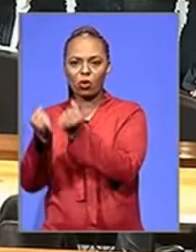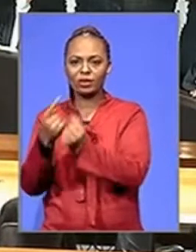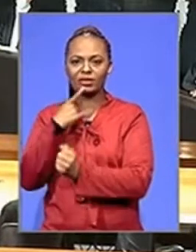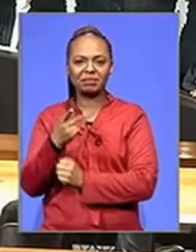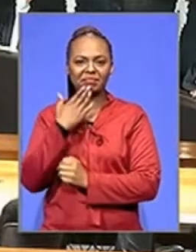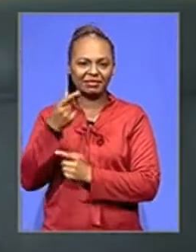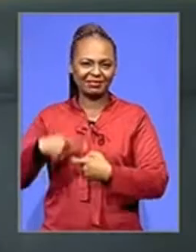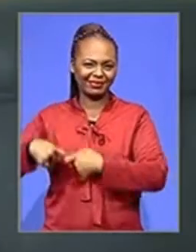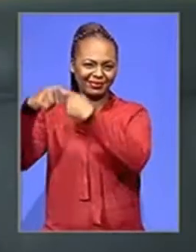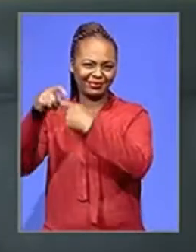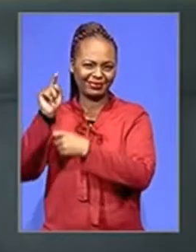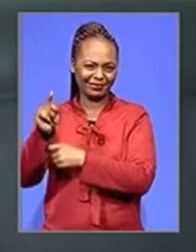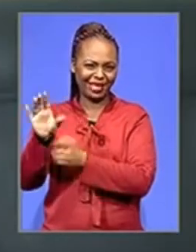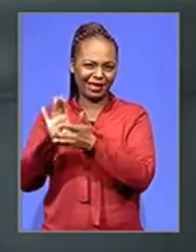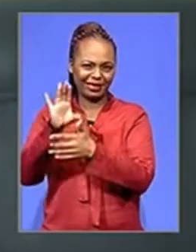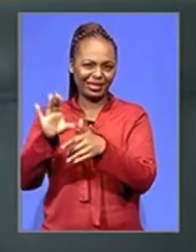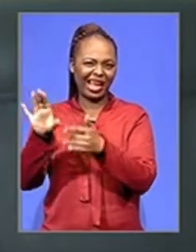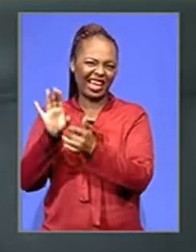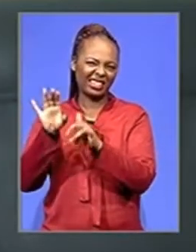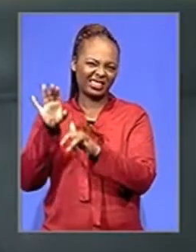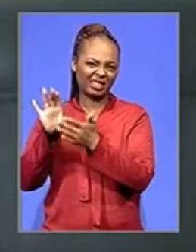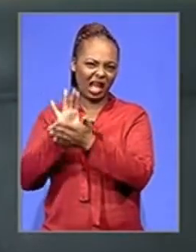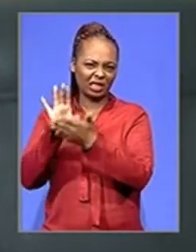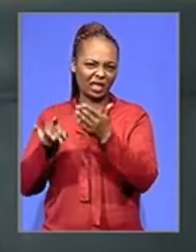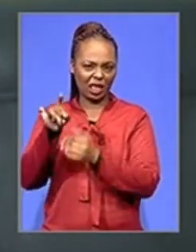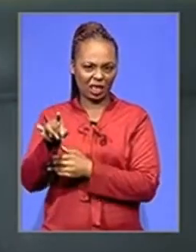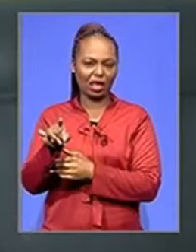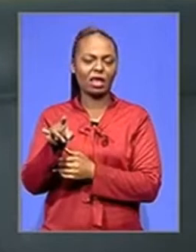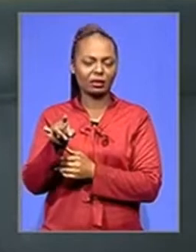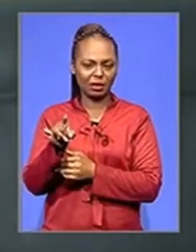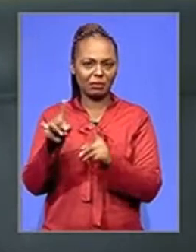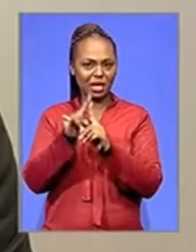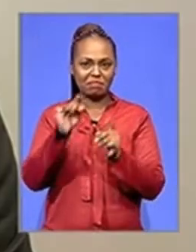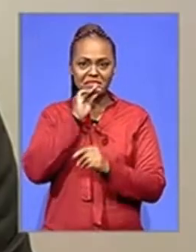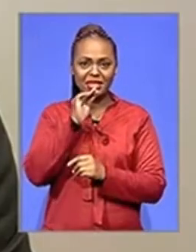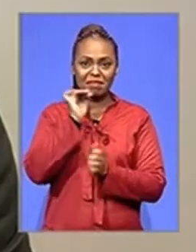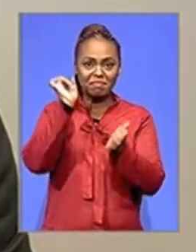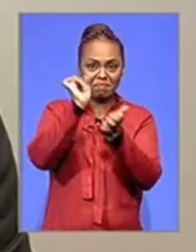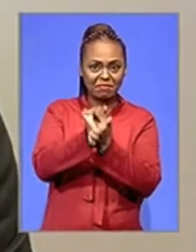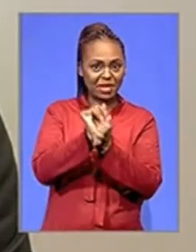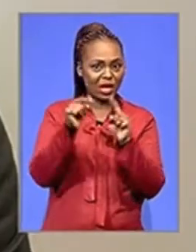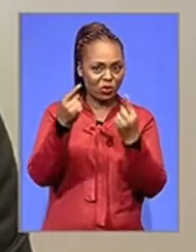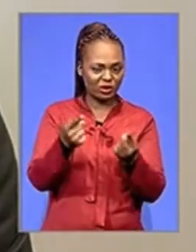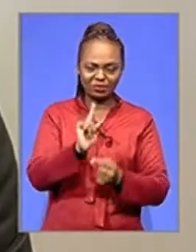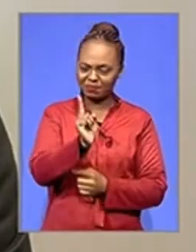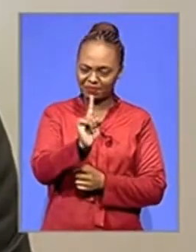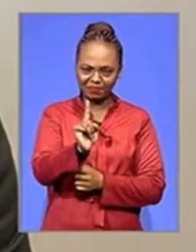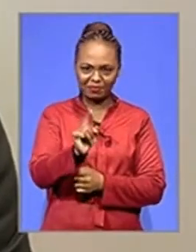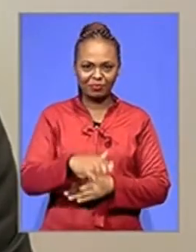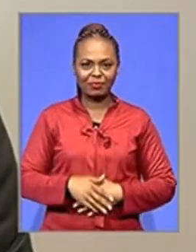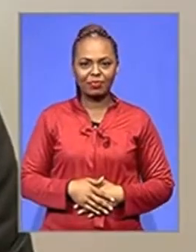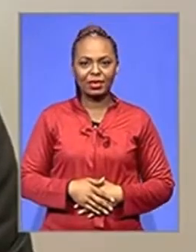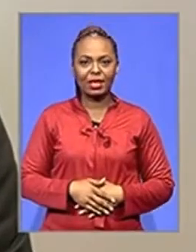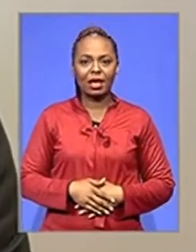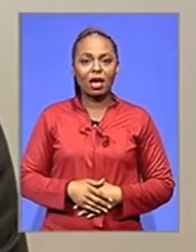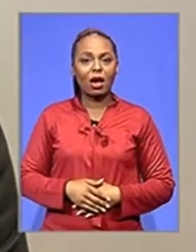golo morago empa se ga se thibele gore a se tshware bosigong bjo. The order as issued on Wednesday, which is still